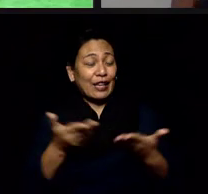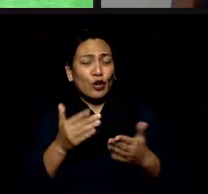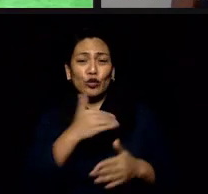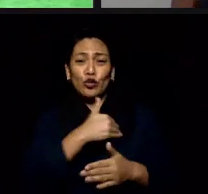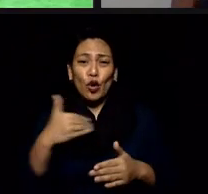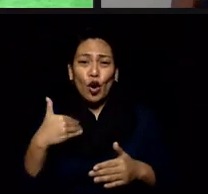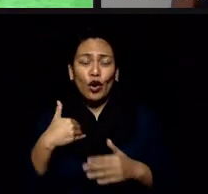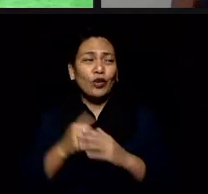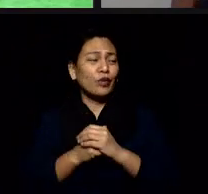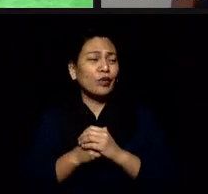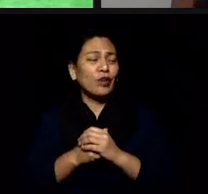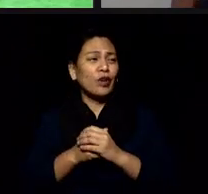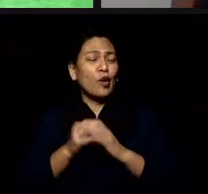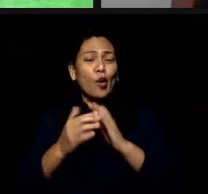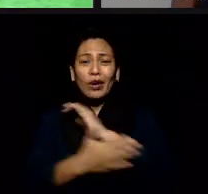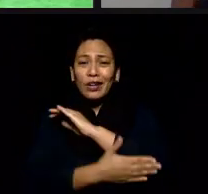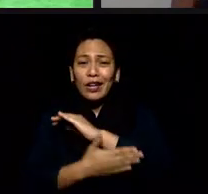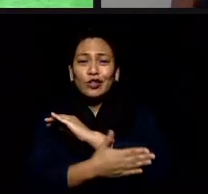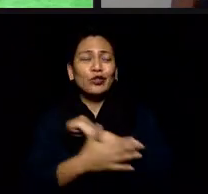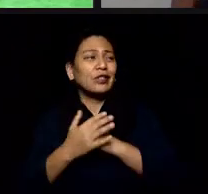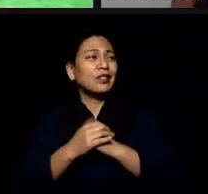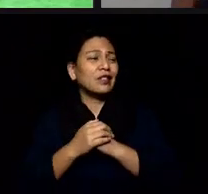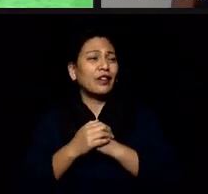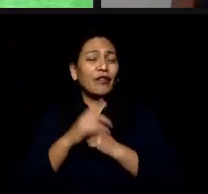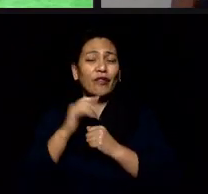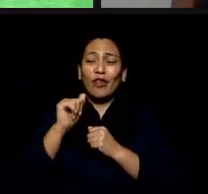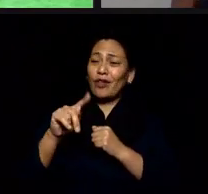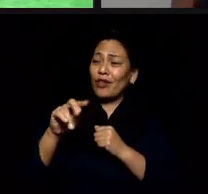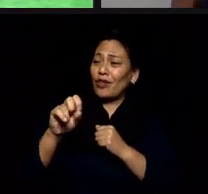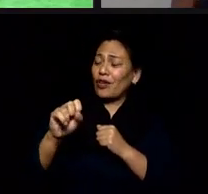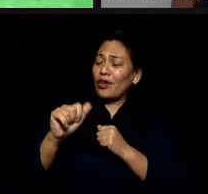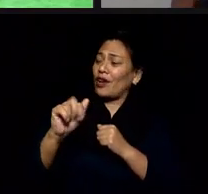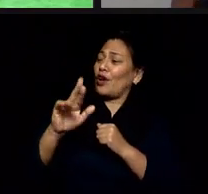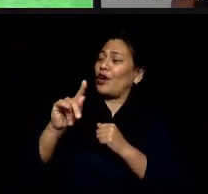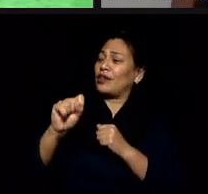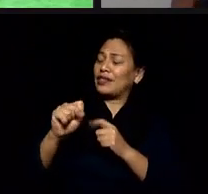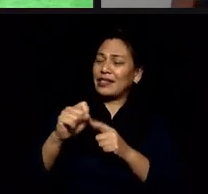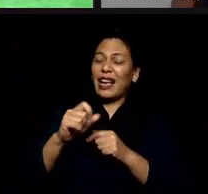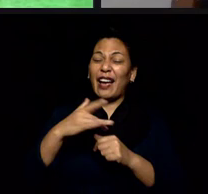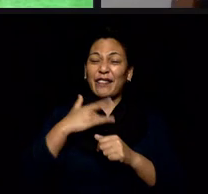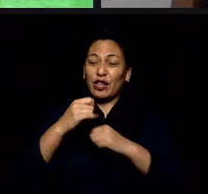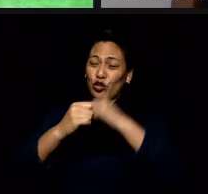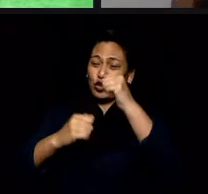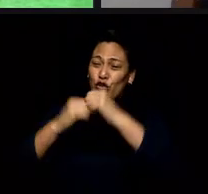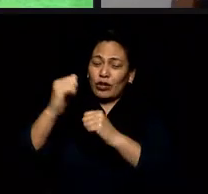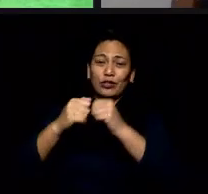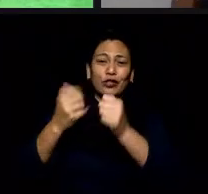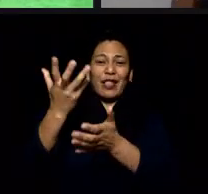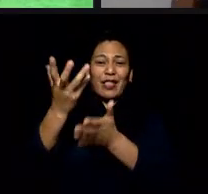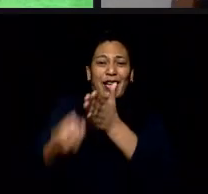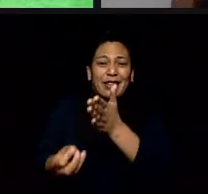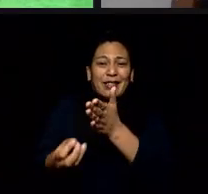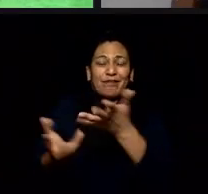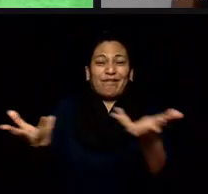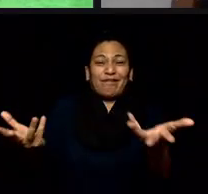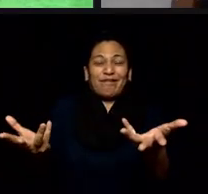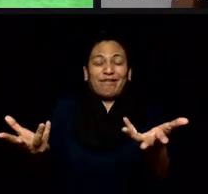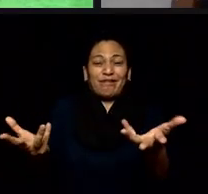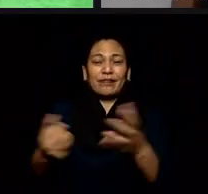country community in the arts, I don't feel that we have a structure for this. And that's